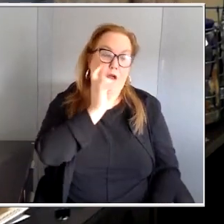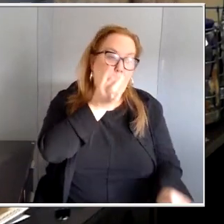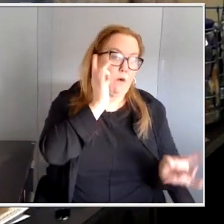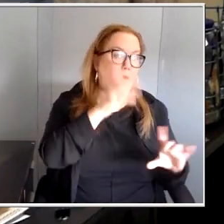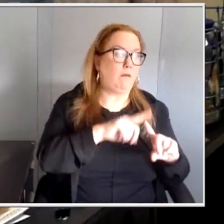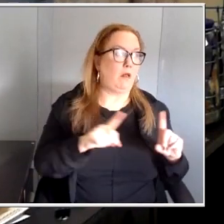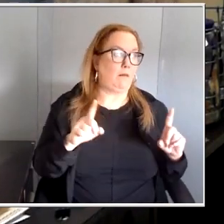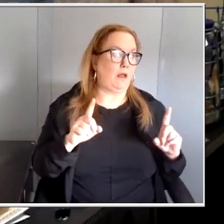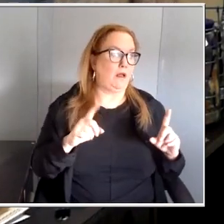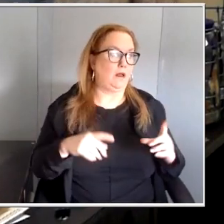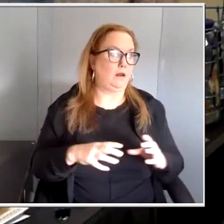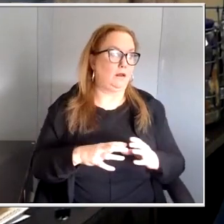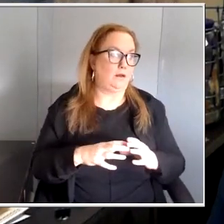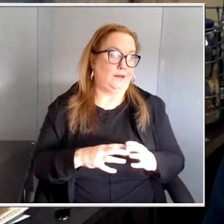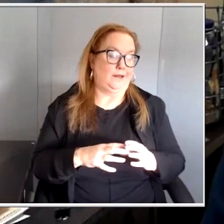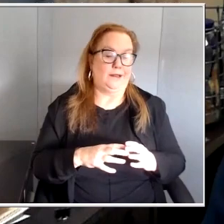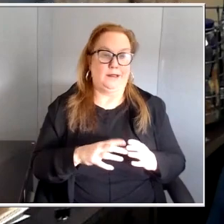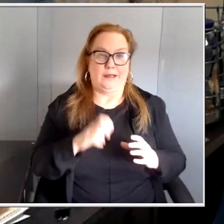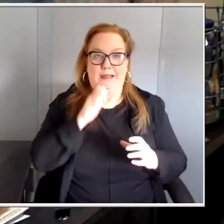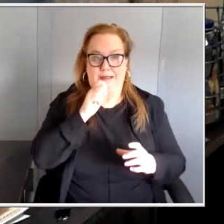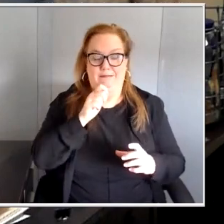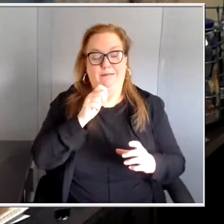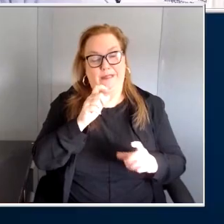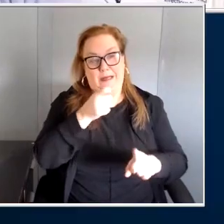certainly does impact their life.